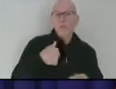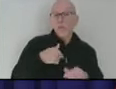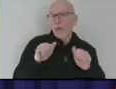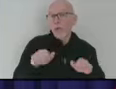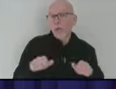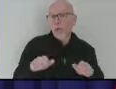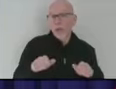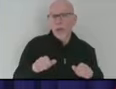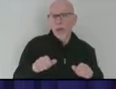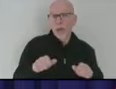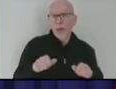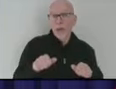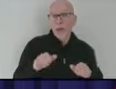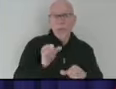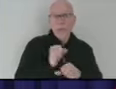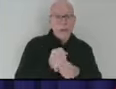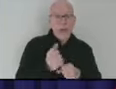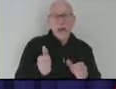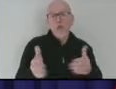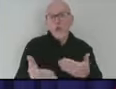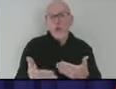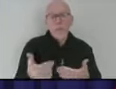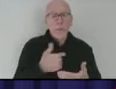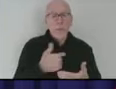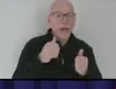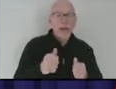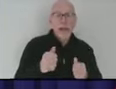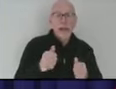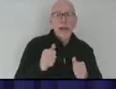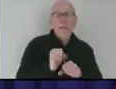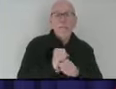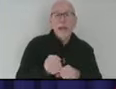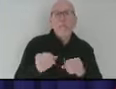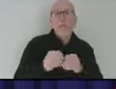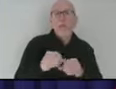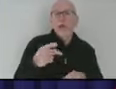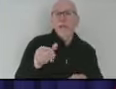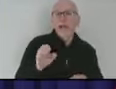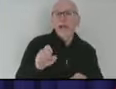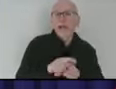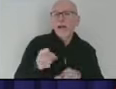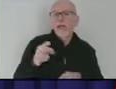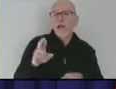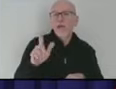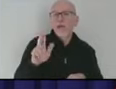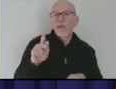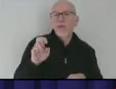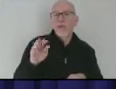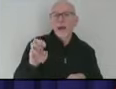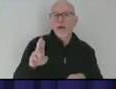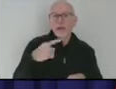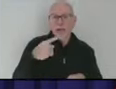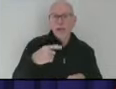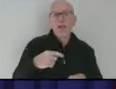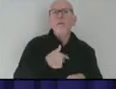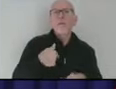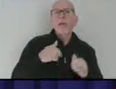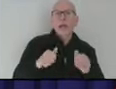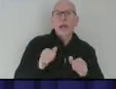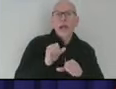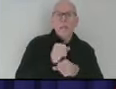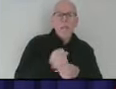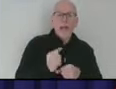a bed, we can make a room, we can, I think, as Dr. Lutkemeyer said, you know, we can make a room with the equipment